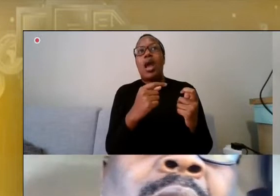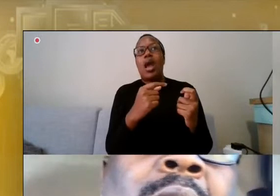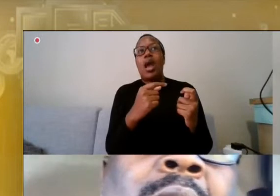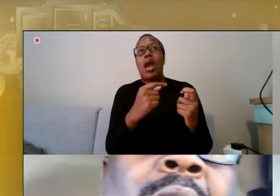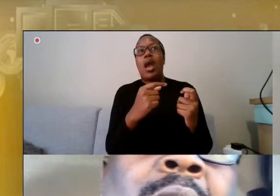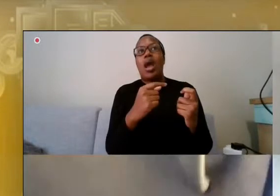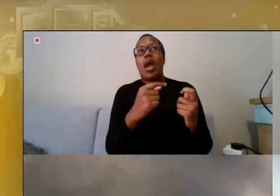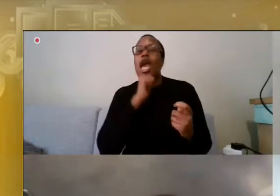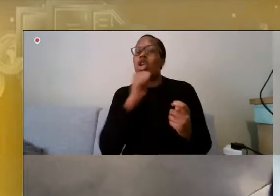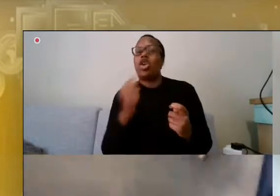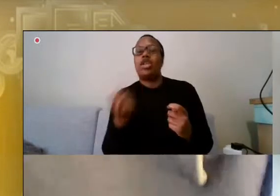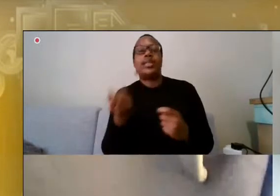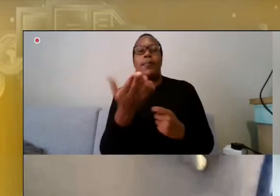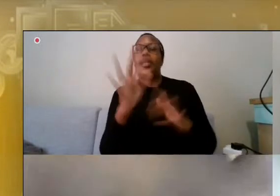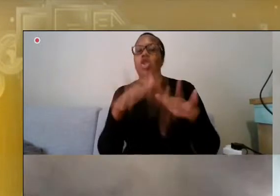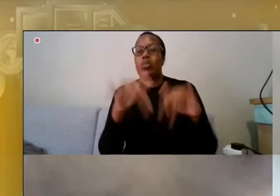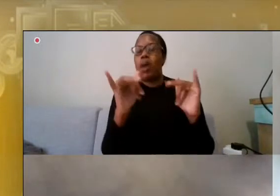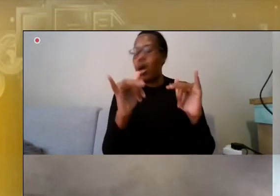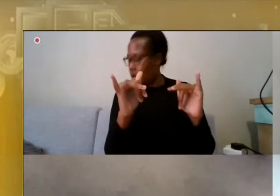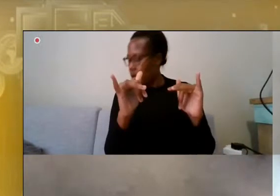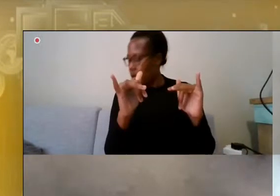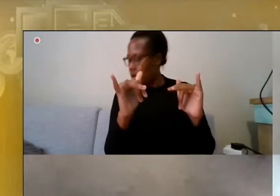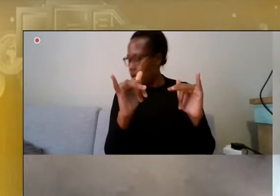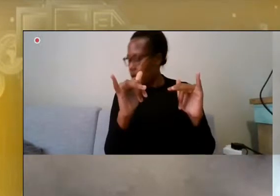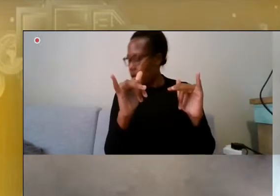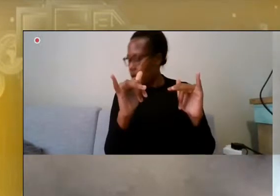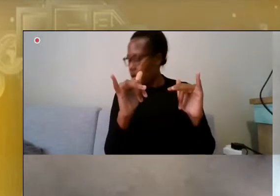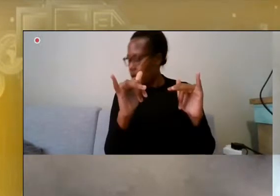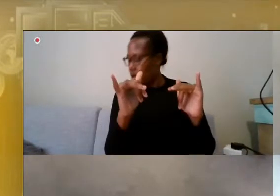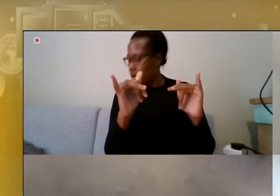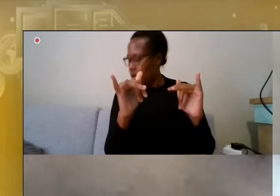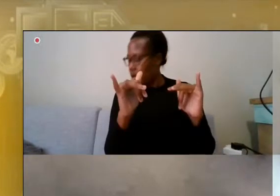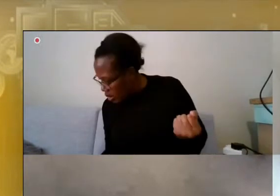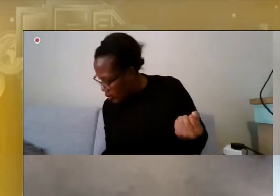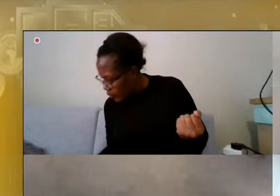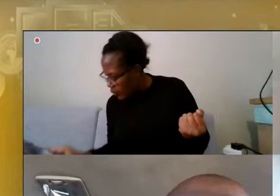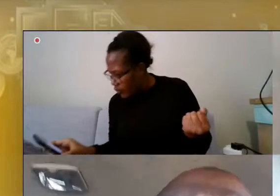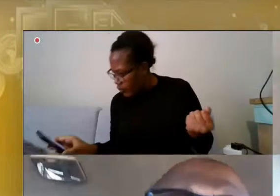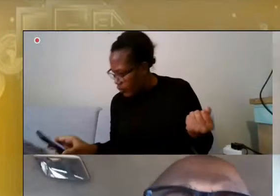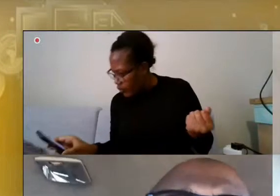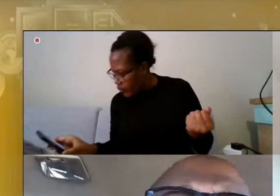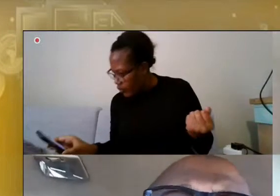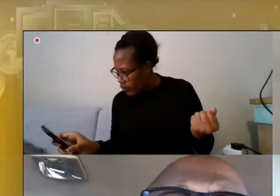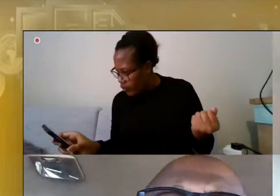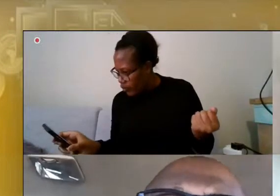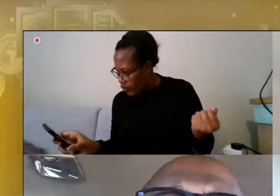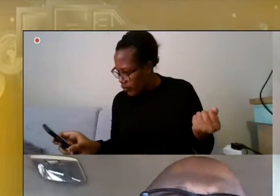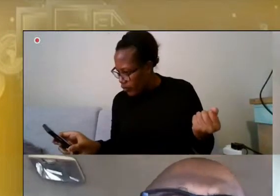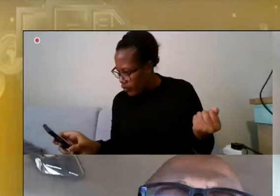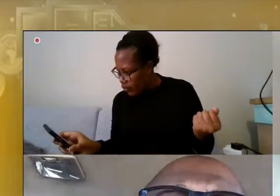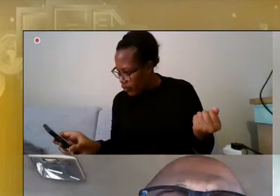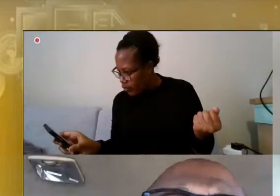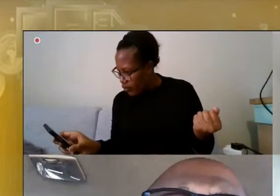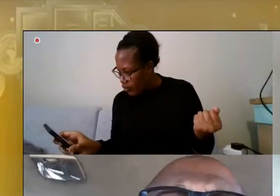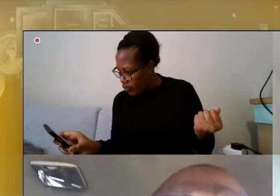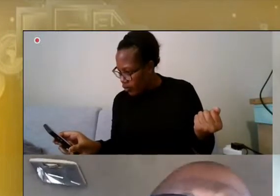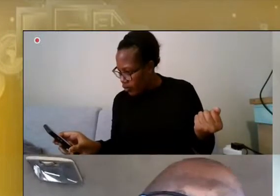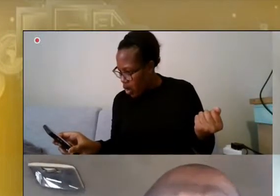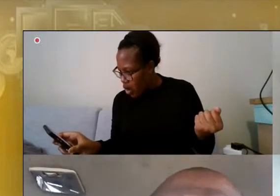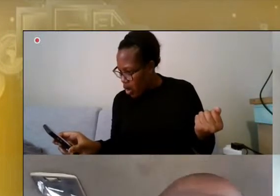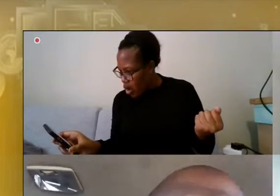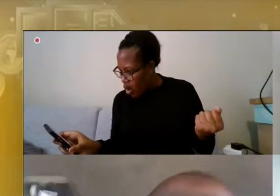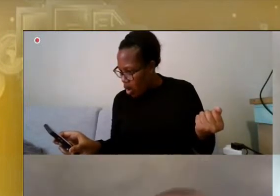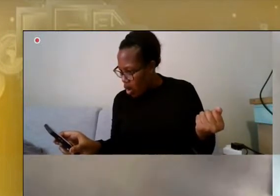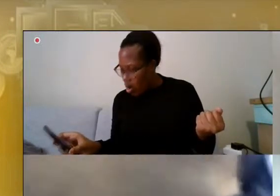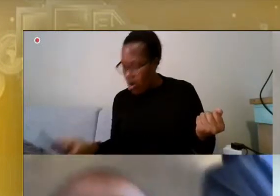to Parliament? I mean, we didn't get a clear answer. You know, if maybe you can if you can be assisted just there. Thank